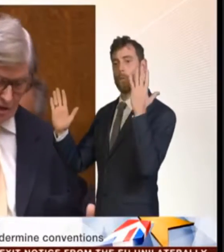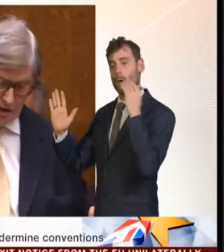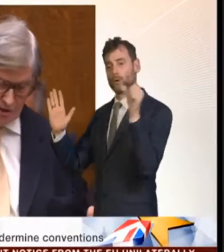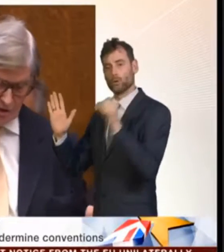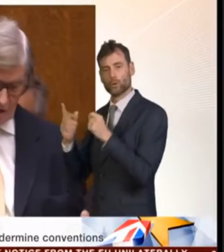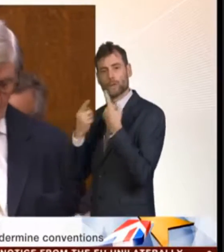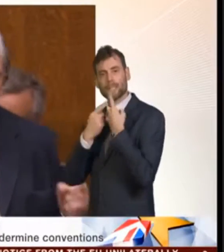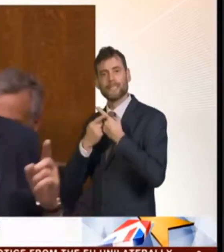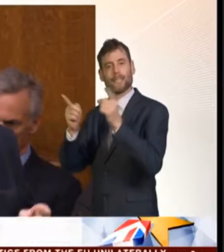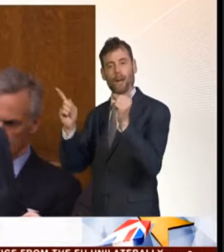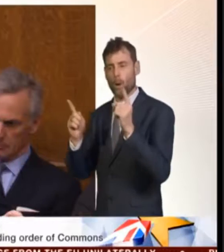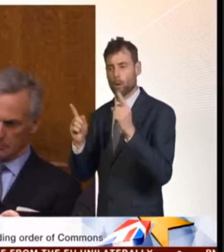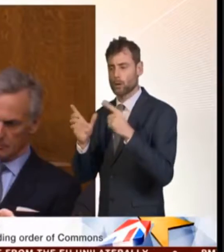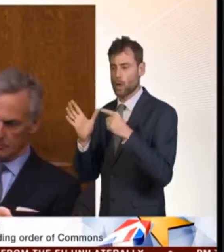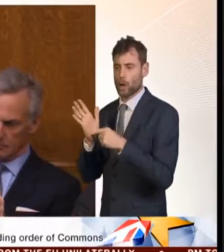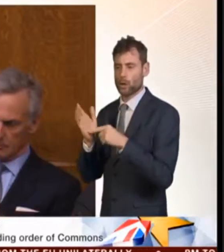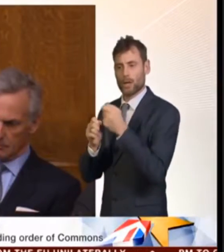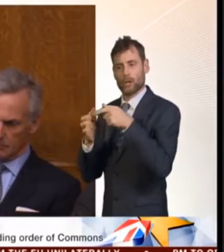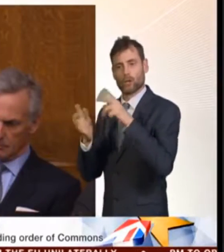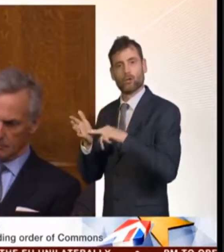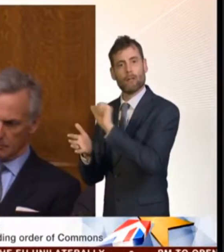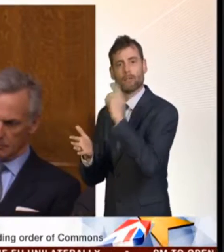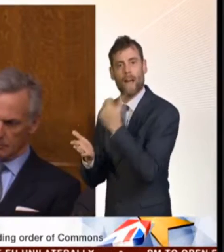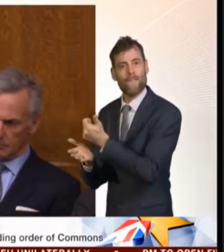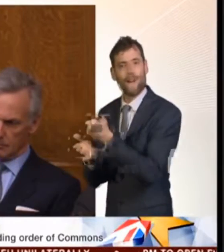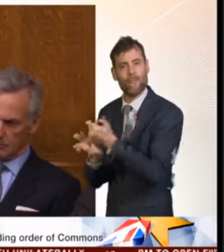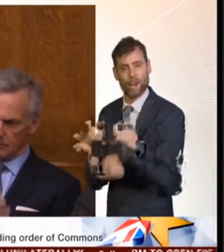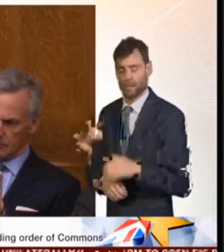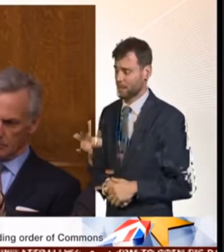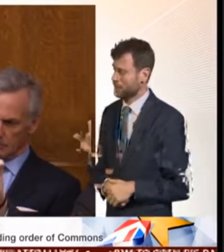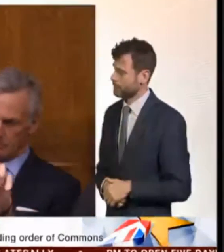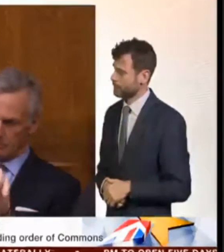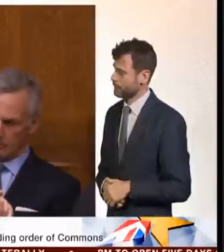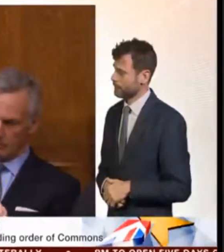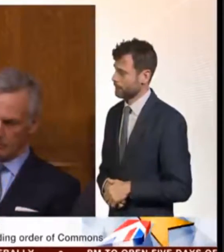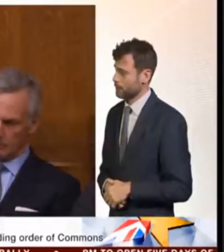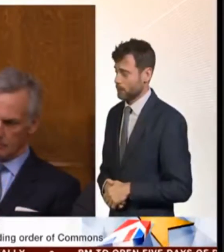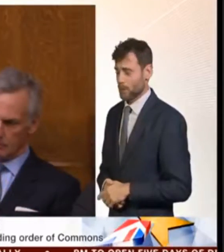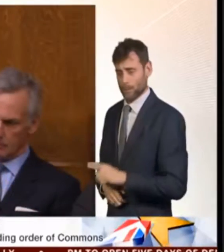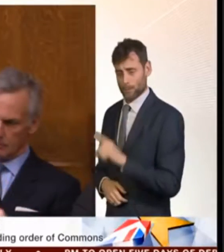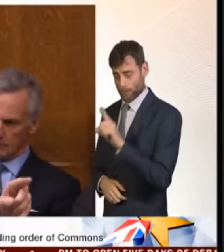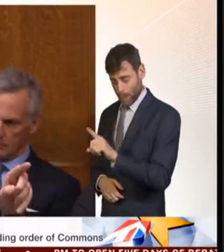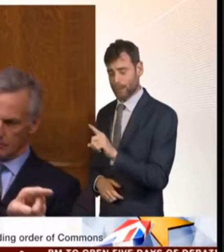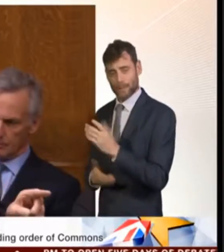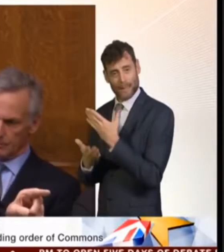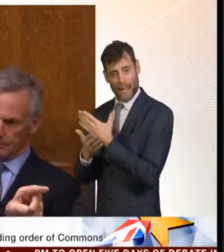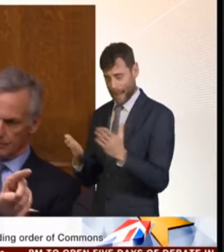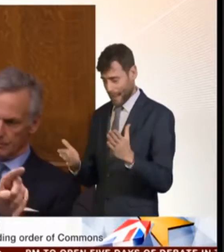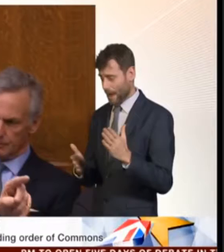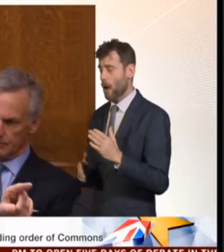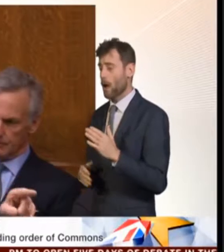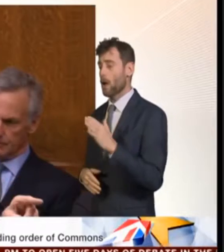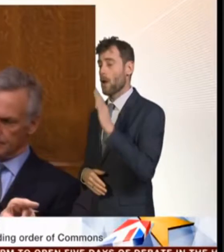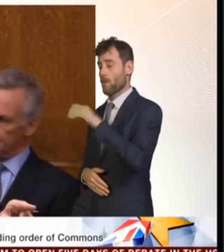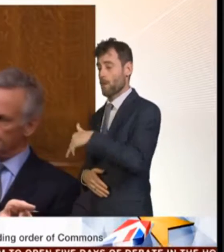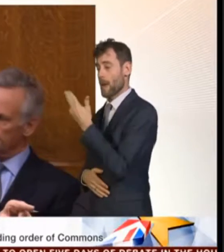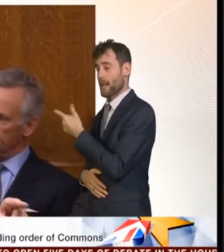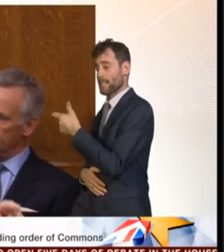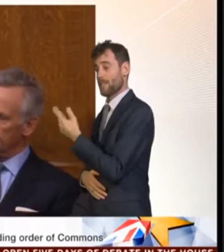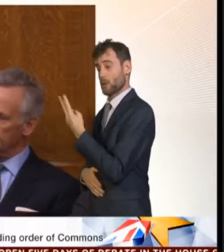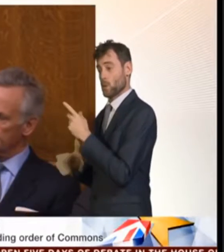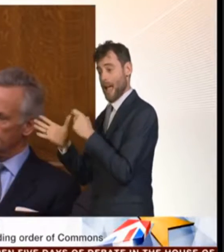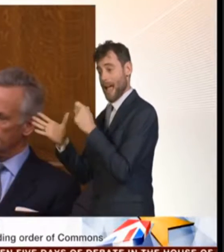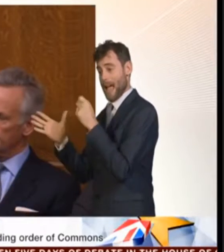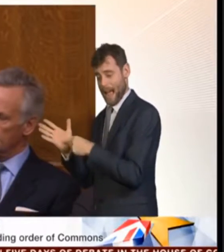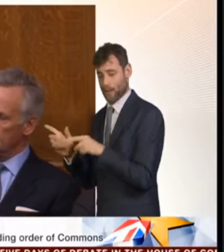other precedents, but factor tame is particularly significant because of the incompatibility between the 1972